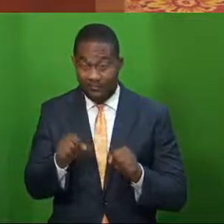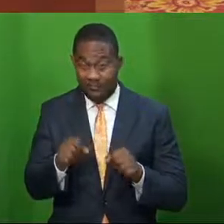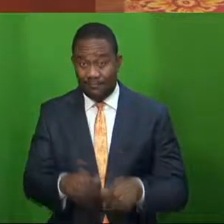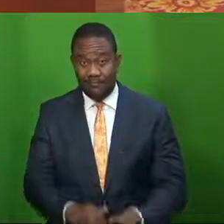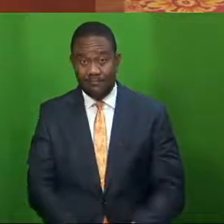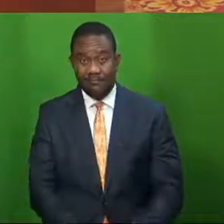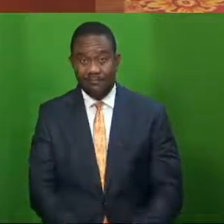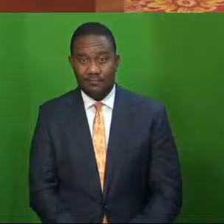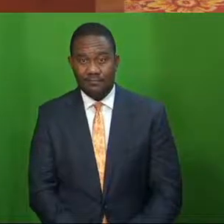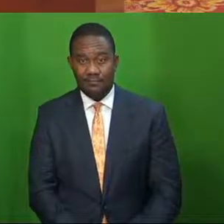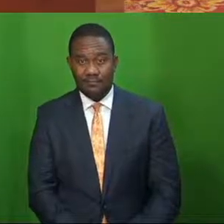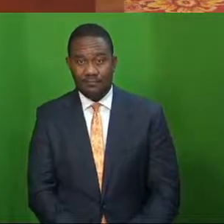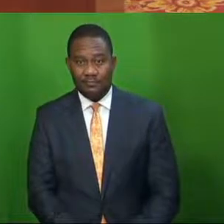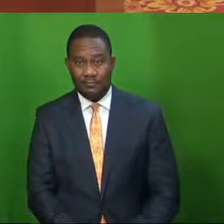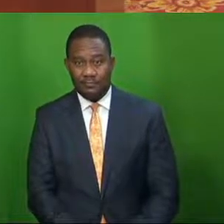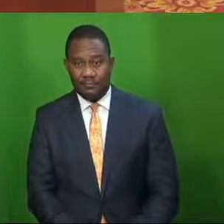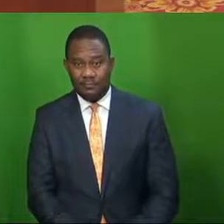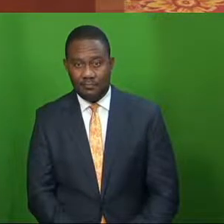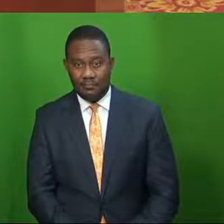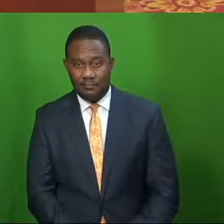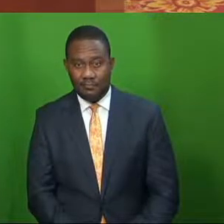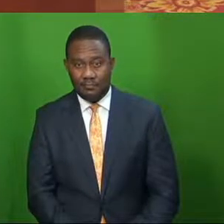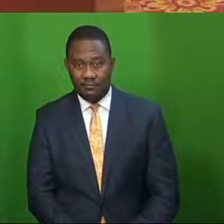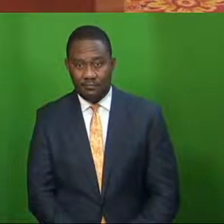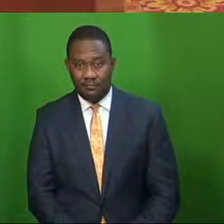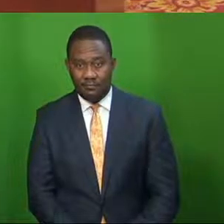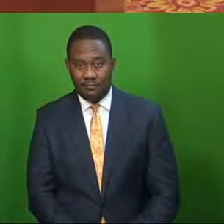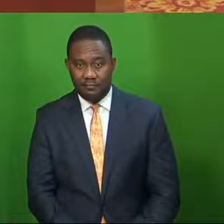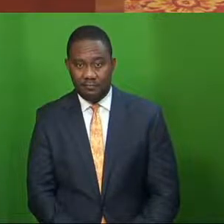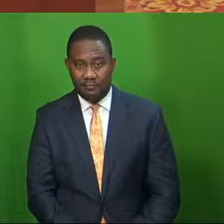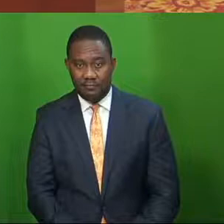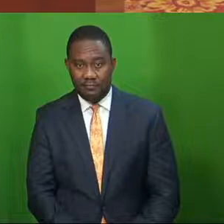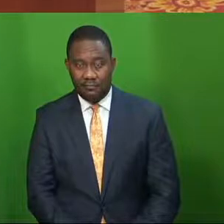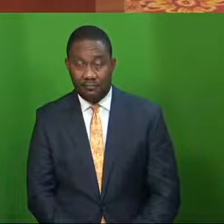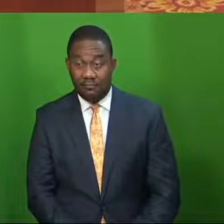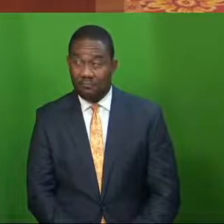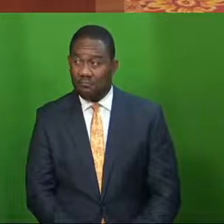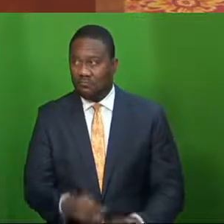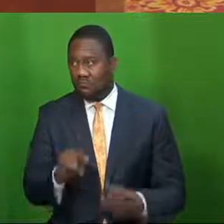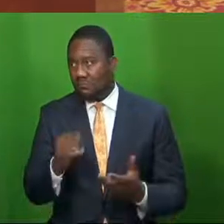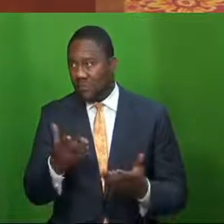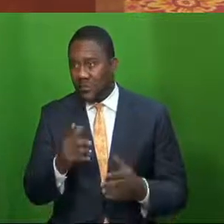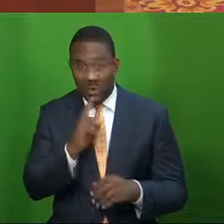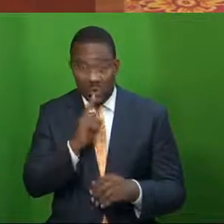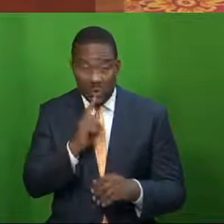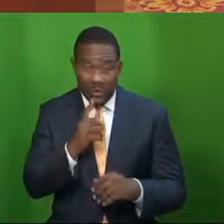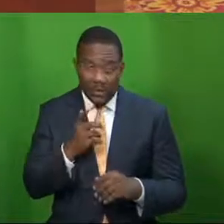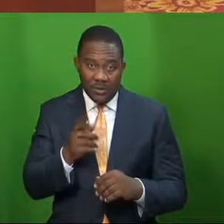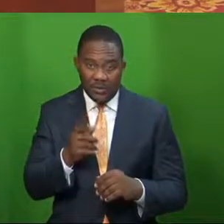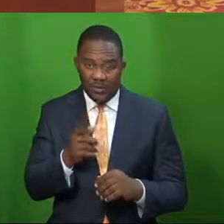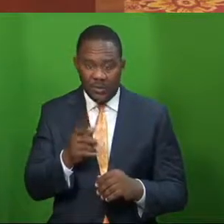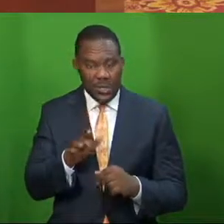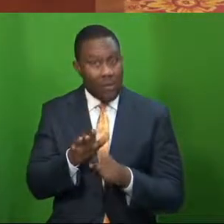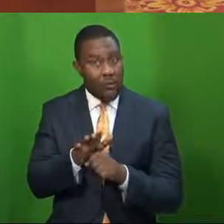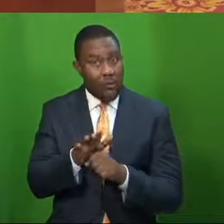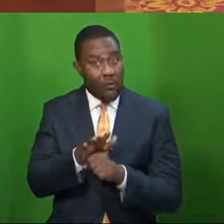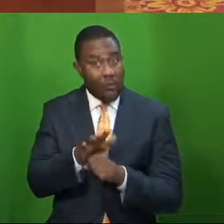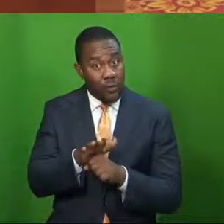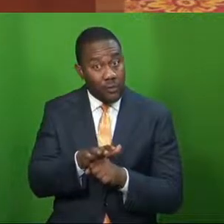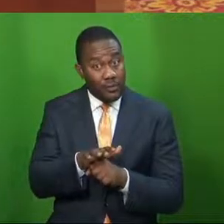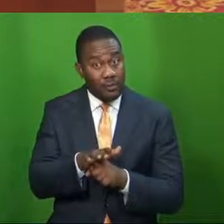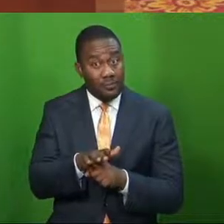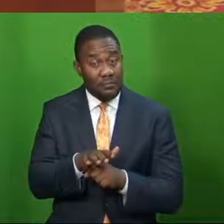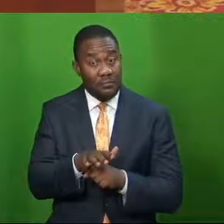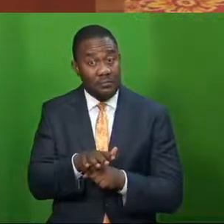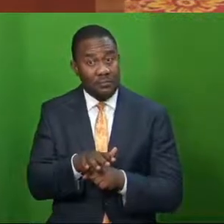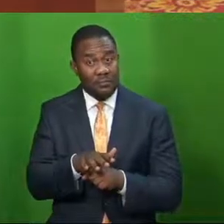report and whether or not the observations that they make will be sufficient to lead